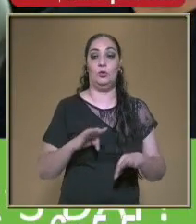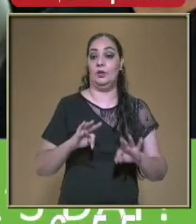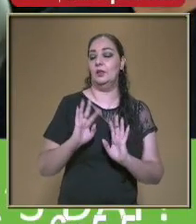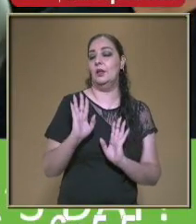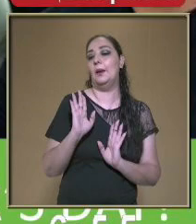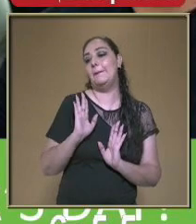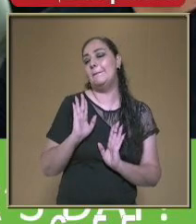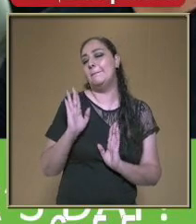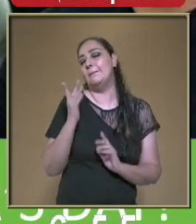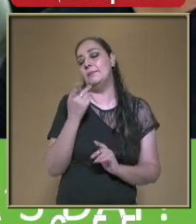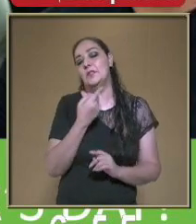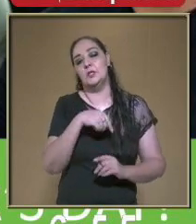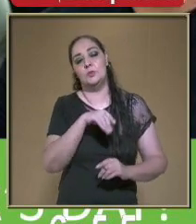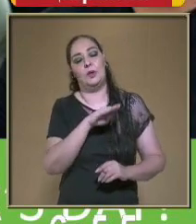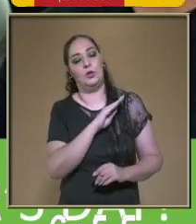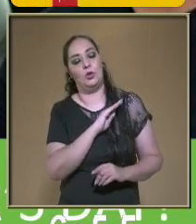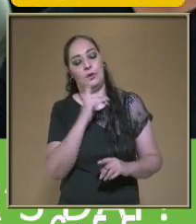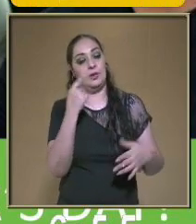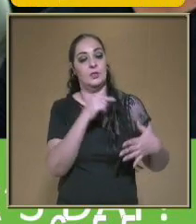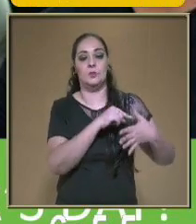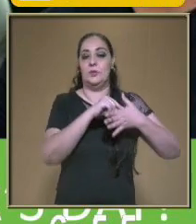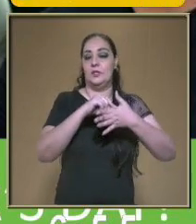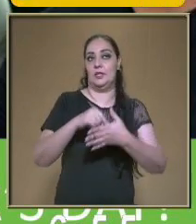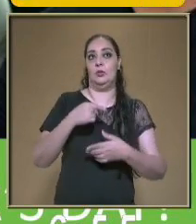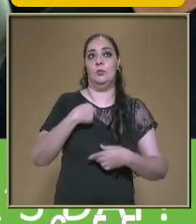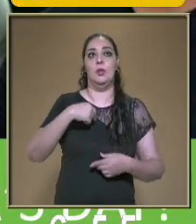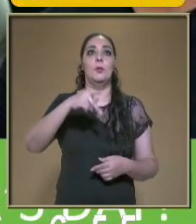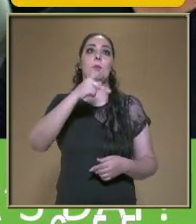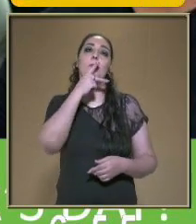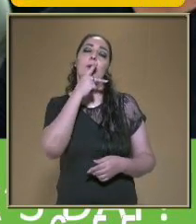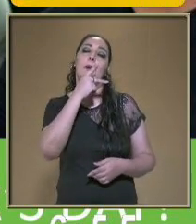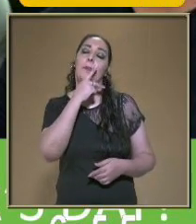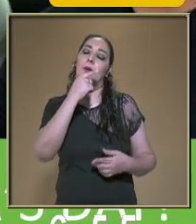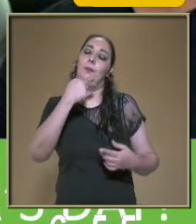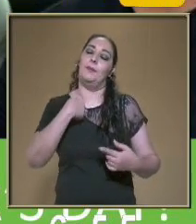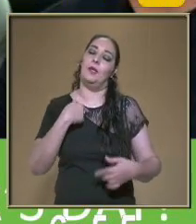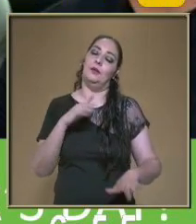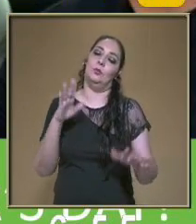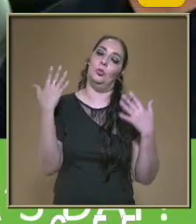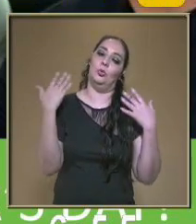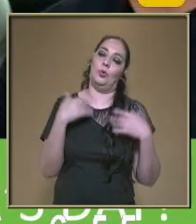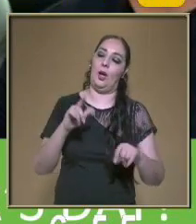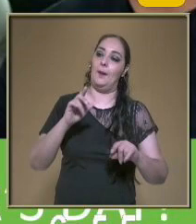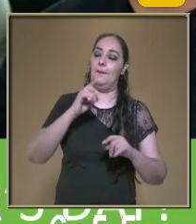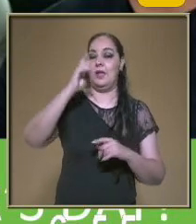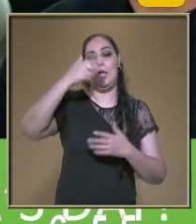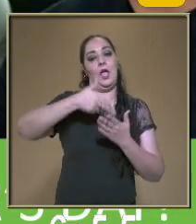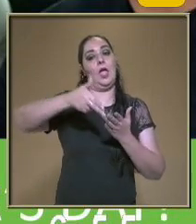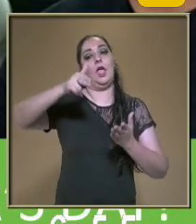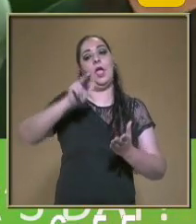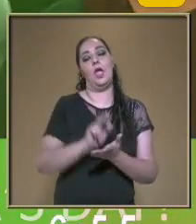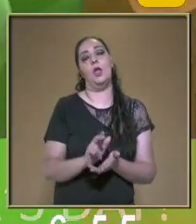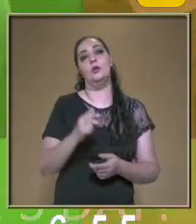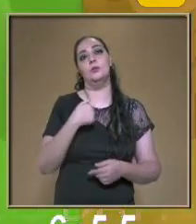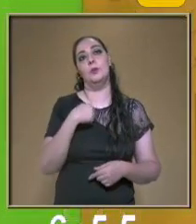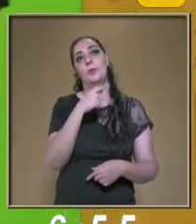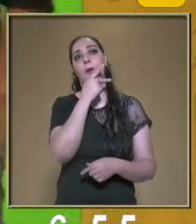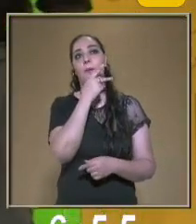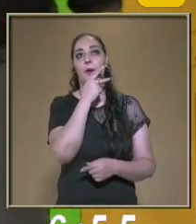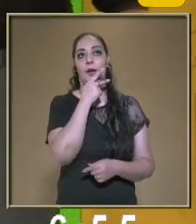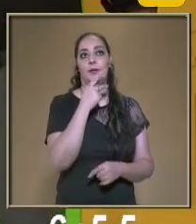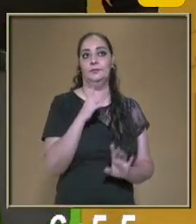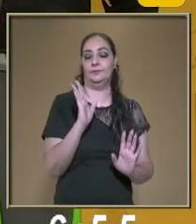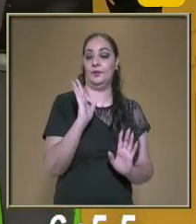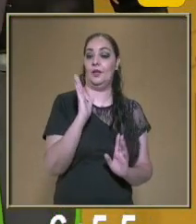of Spanish. Les presento a mi jefe, mi ídolo, mi espejo y sobre todo mi amigo. Él es mi papá.